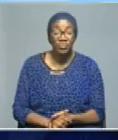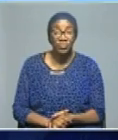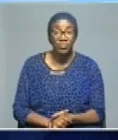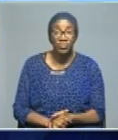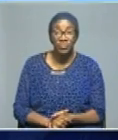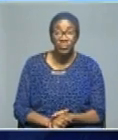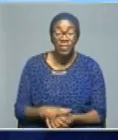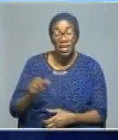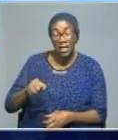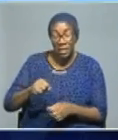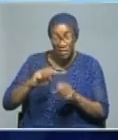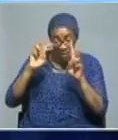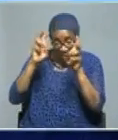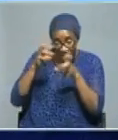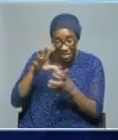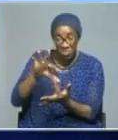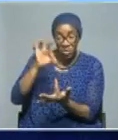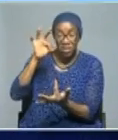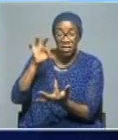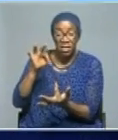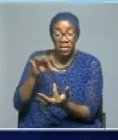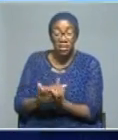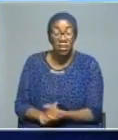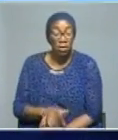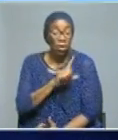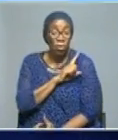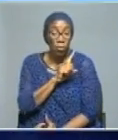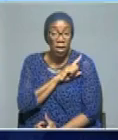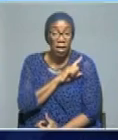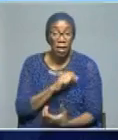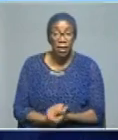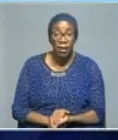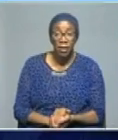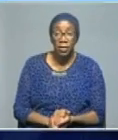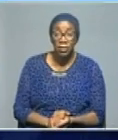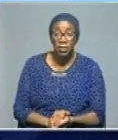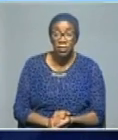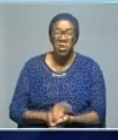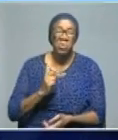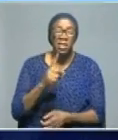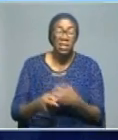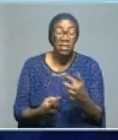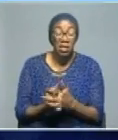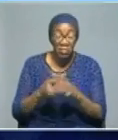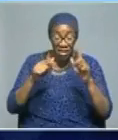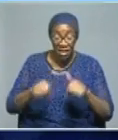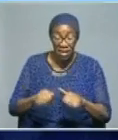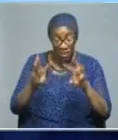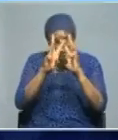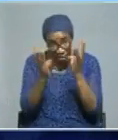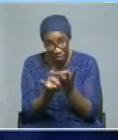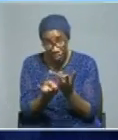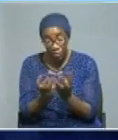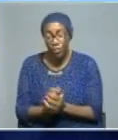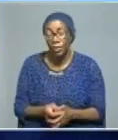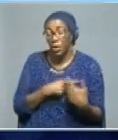The theme is selected to fit in with the current happenings in Tibet. As we know, all the countries,